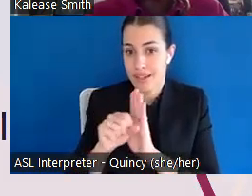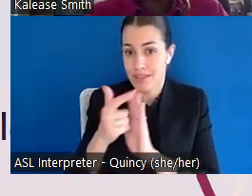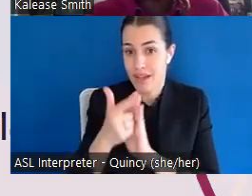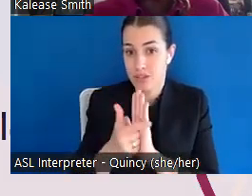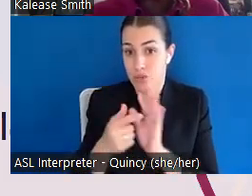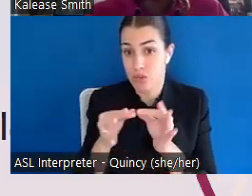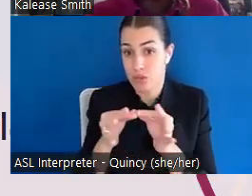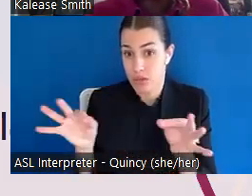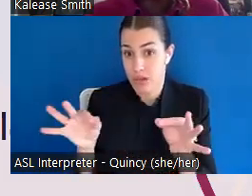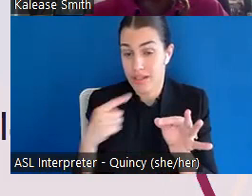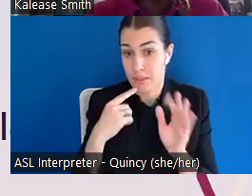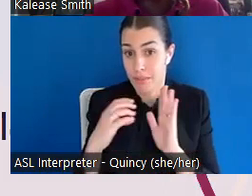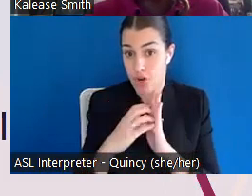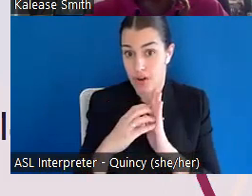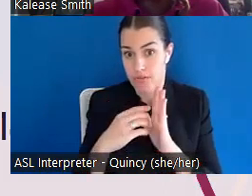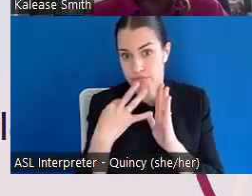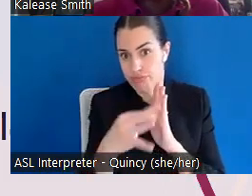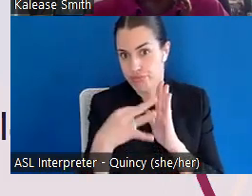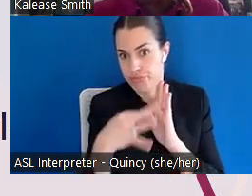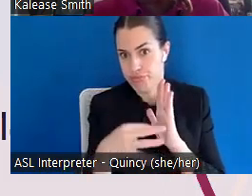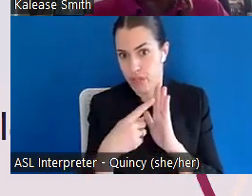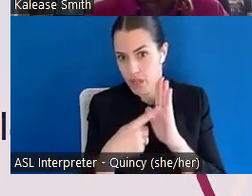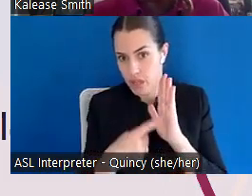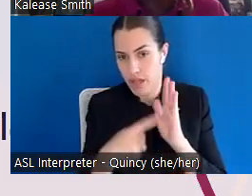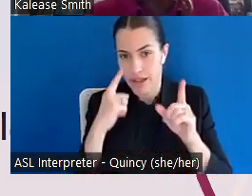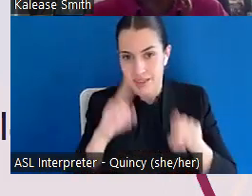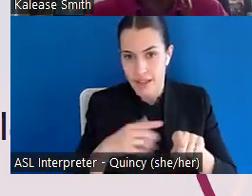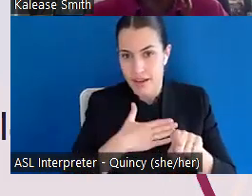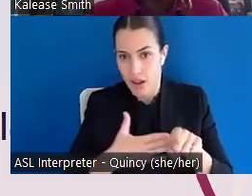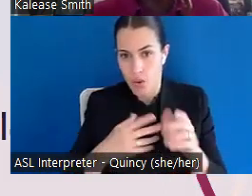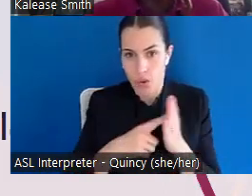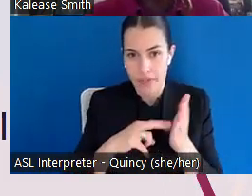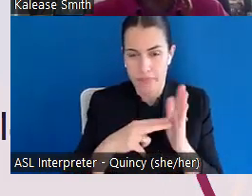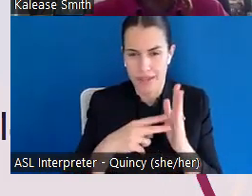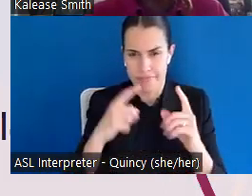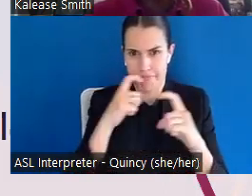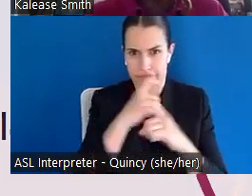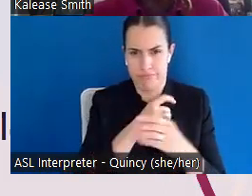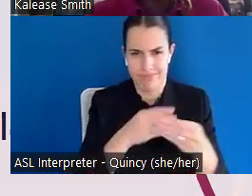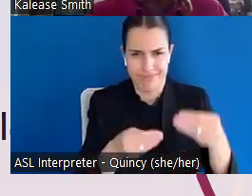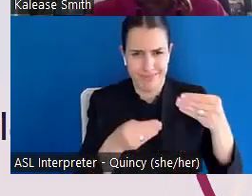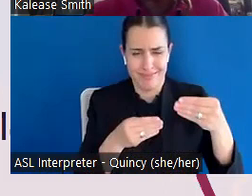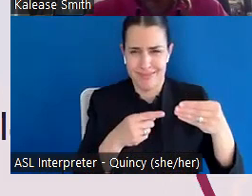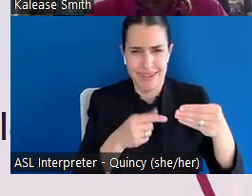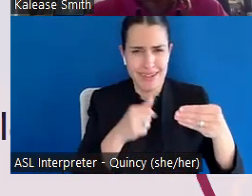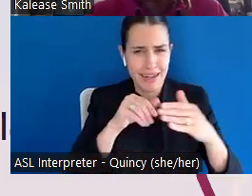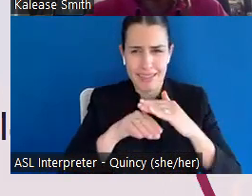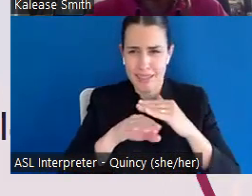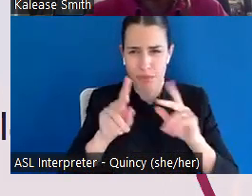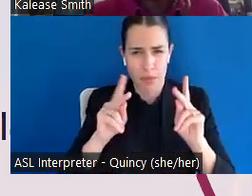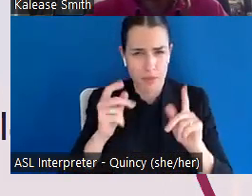have a paragraph long definition of what consent is, and that can be very difficult and inaccessible for folks. So